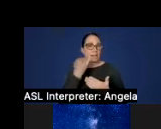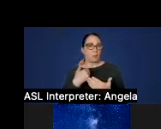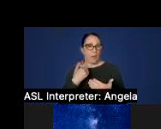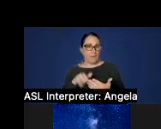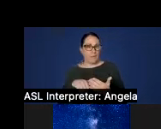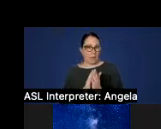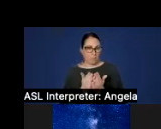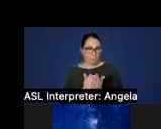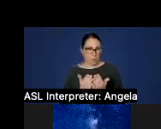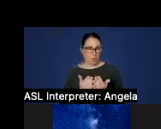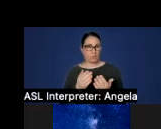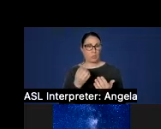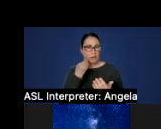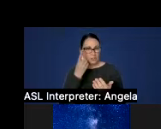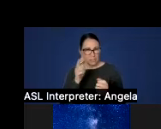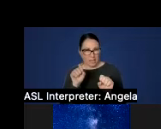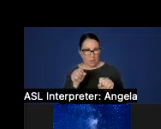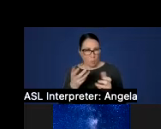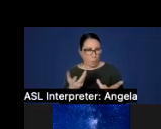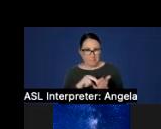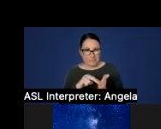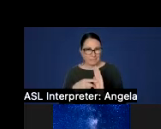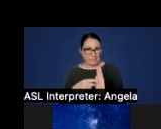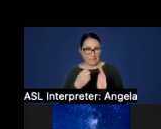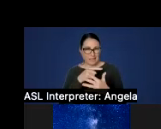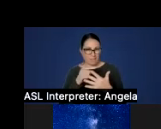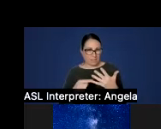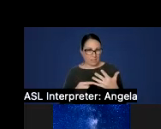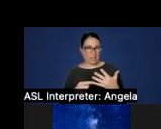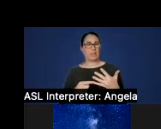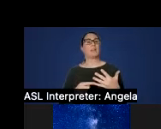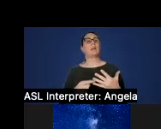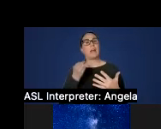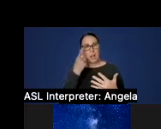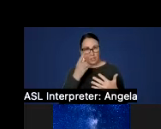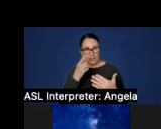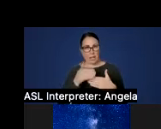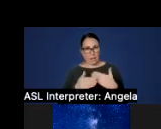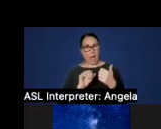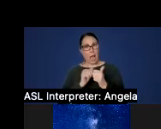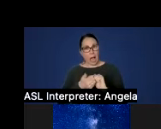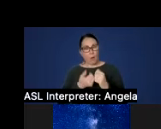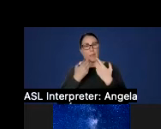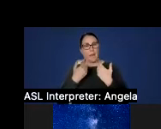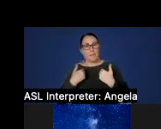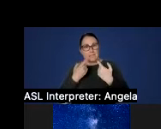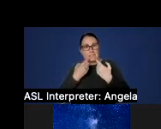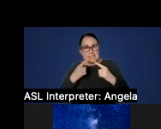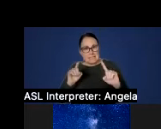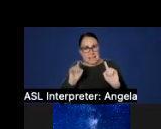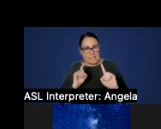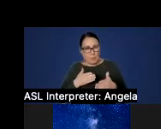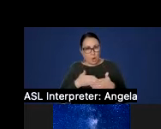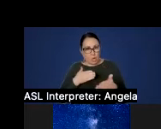possible penalties of a successful prosecution. Next slide, please. As discussed